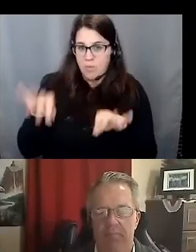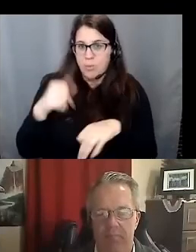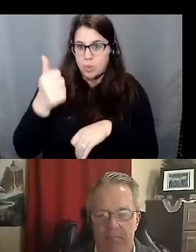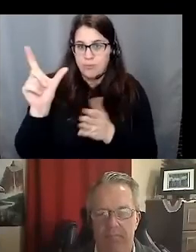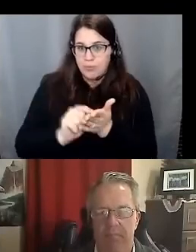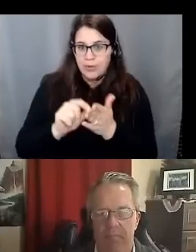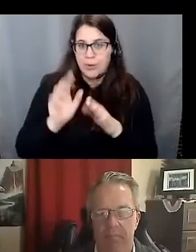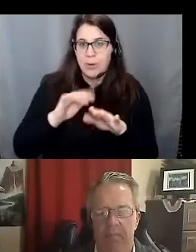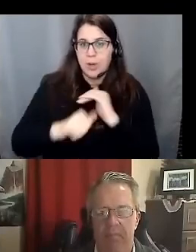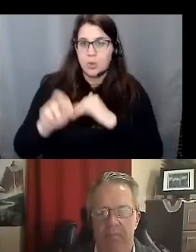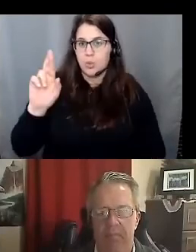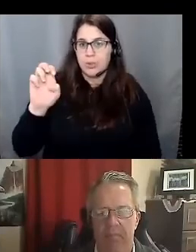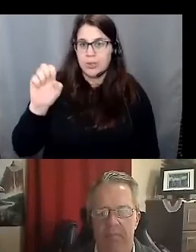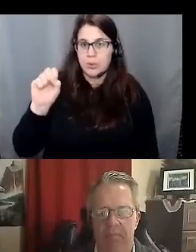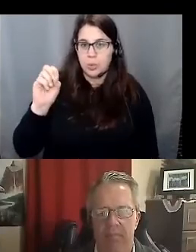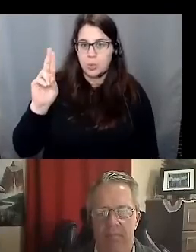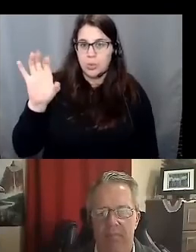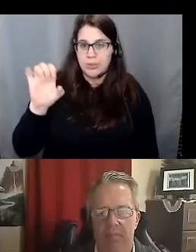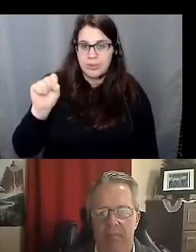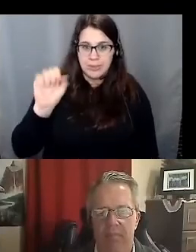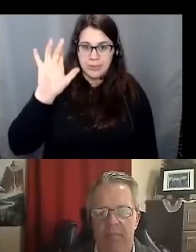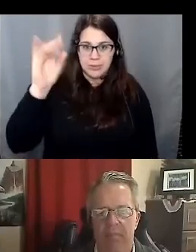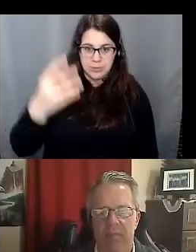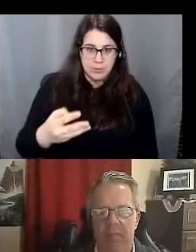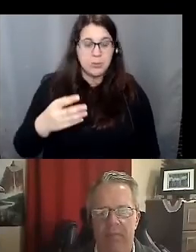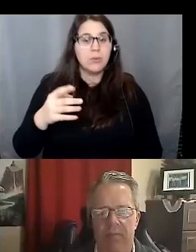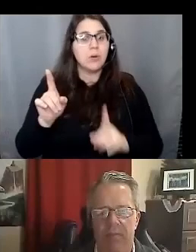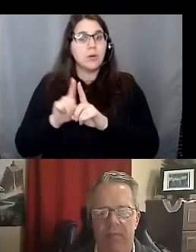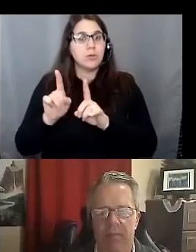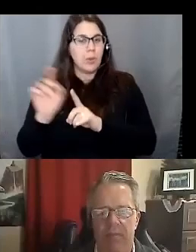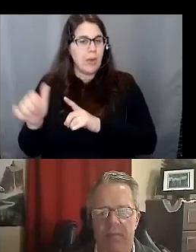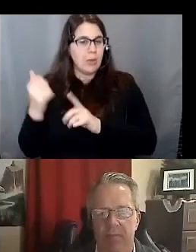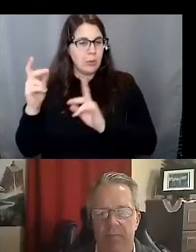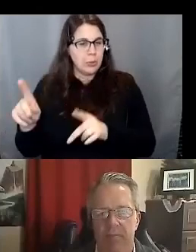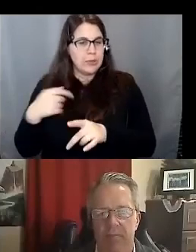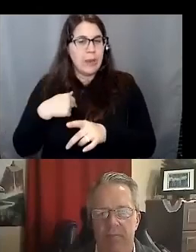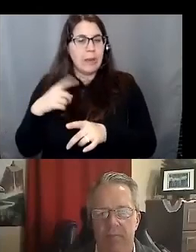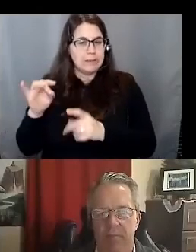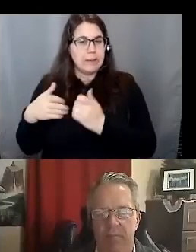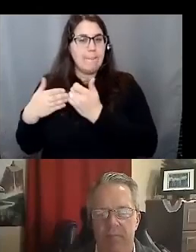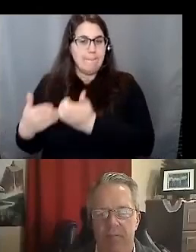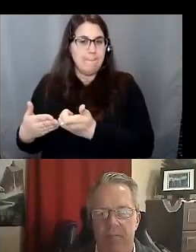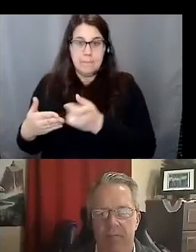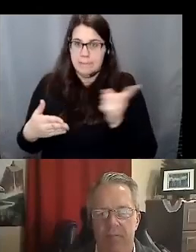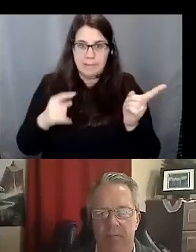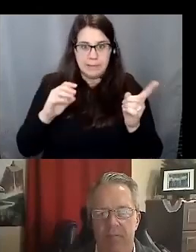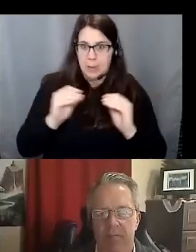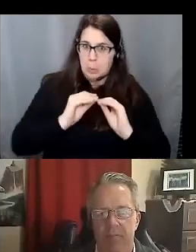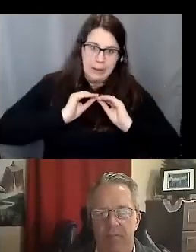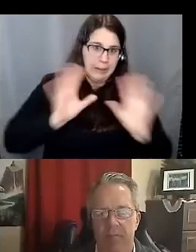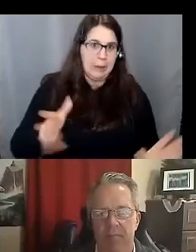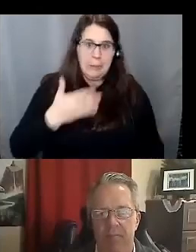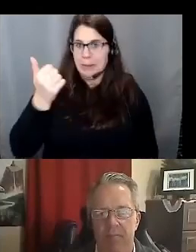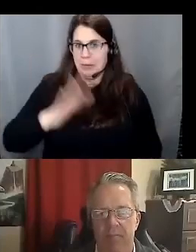then also there was an individual that I kind of helped to walk through, although Tom does a much better job at this than I